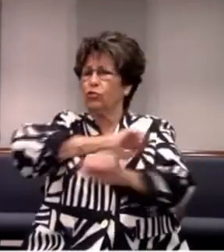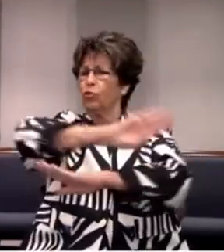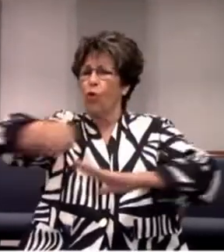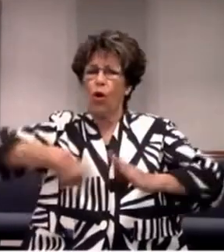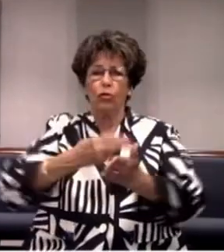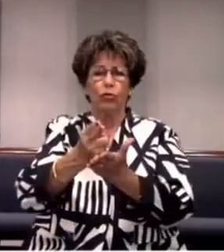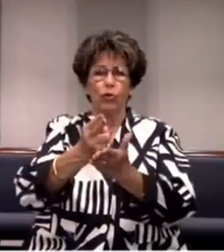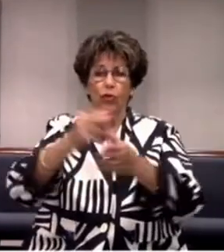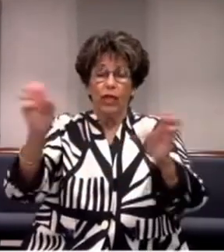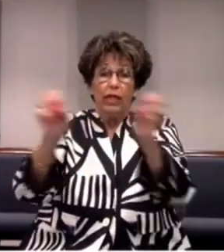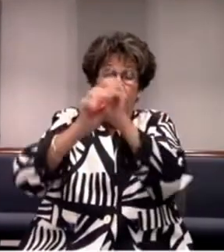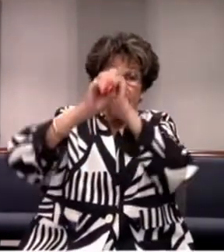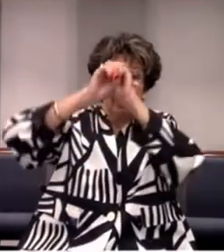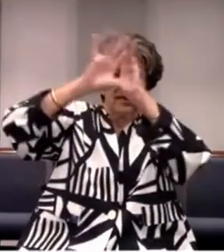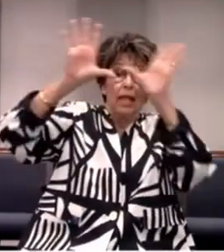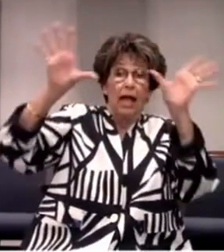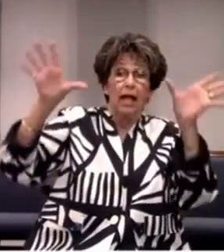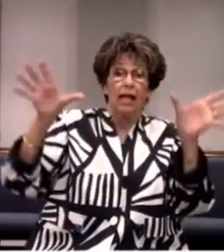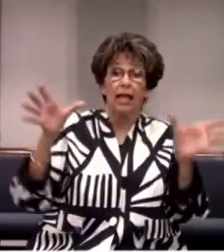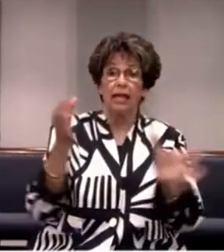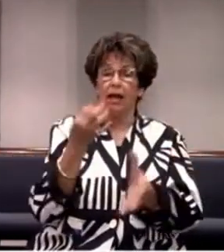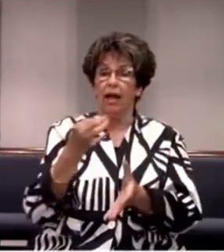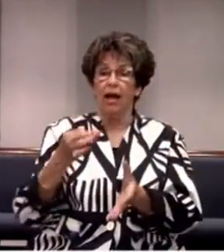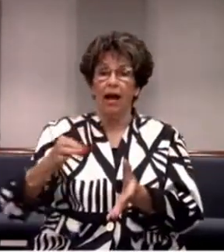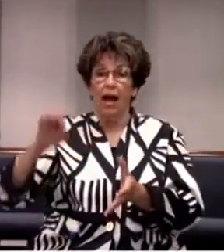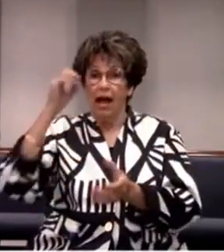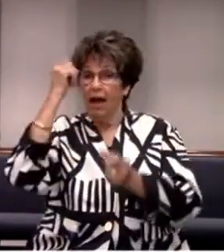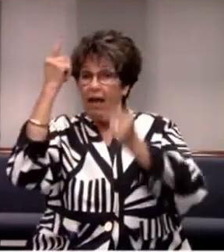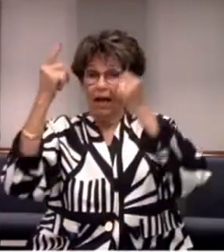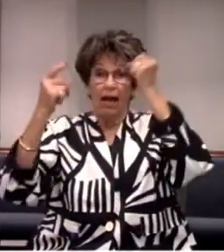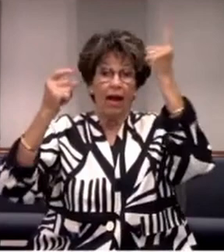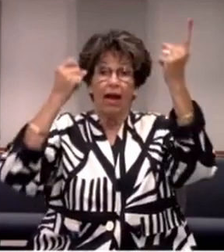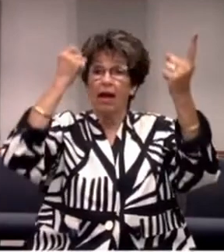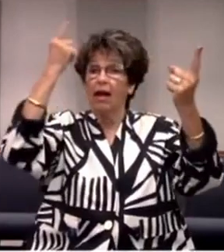illuminator of the scripture.